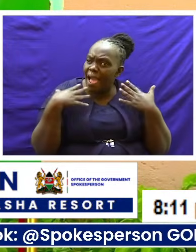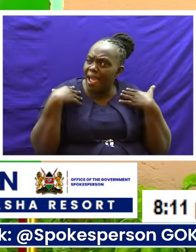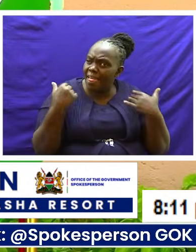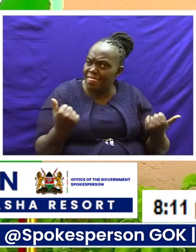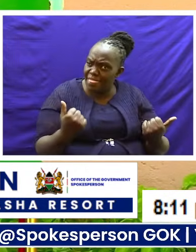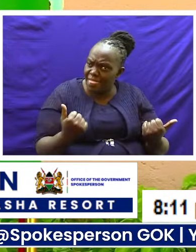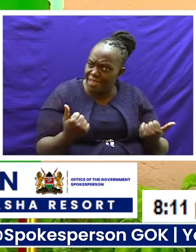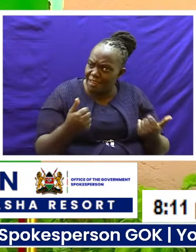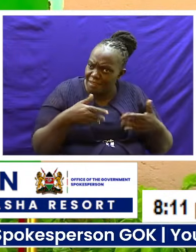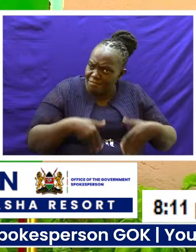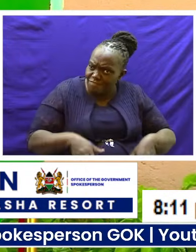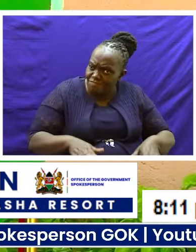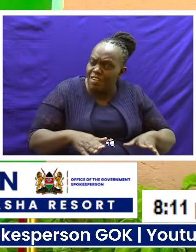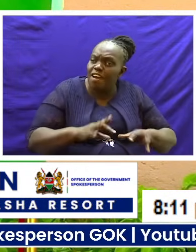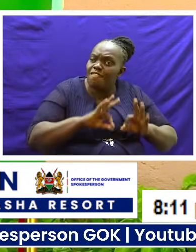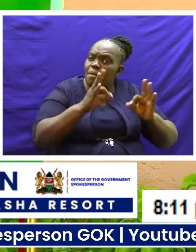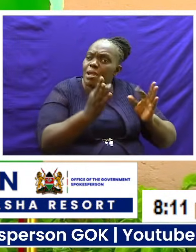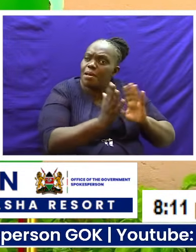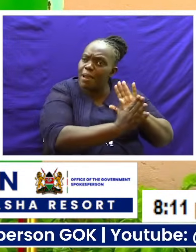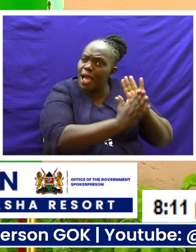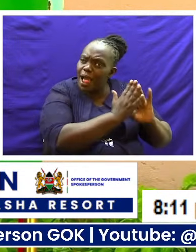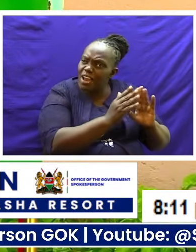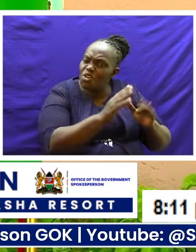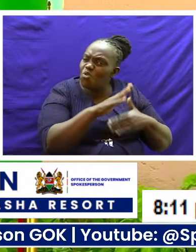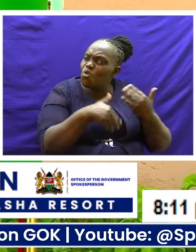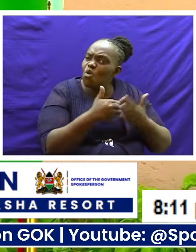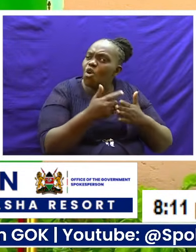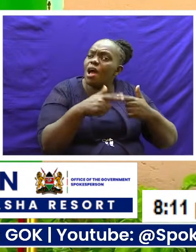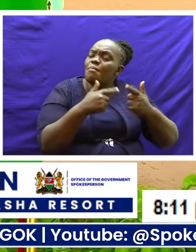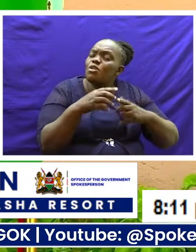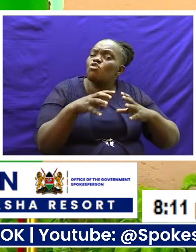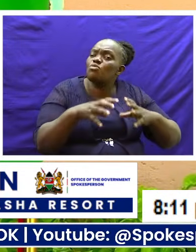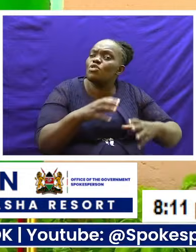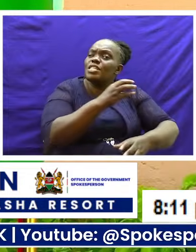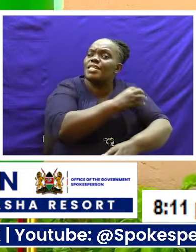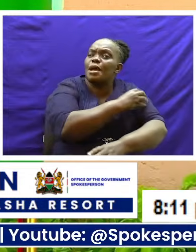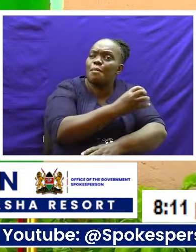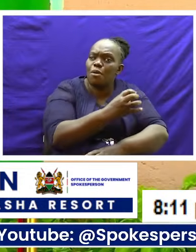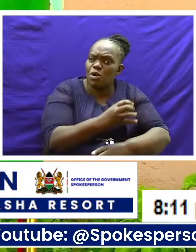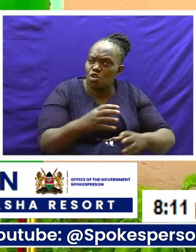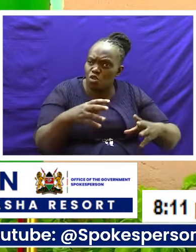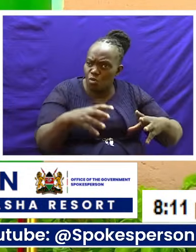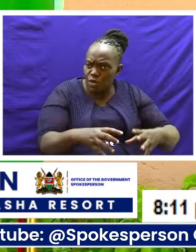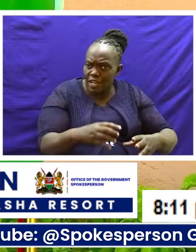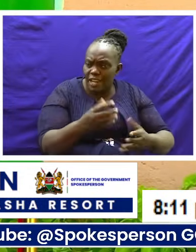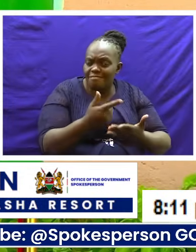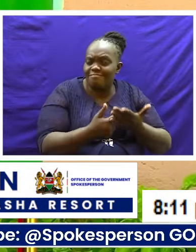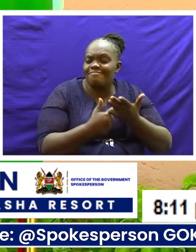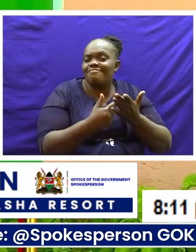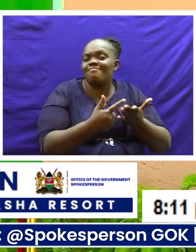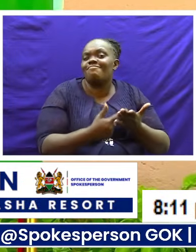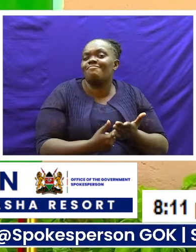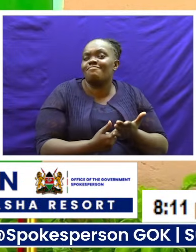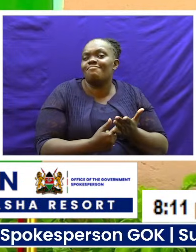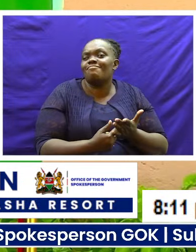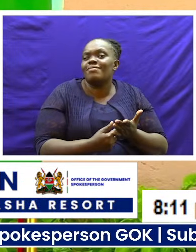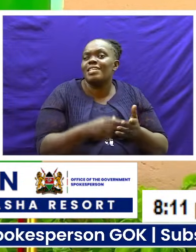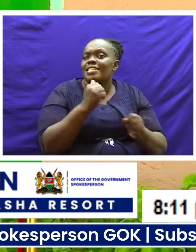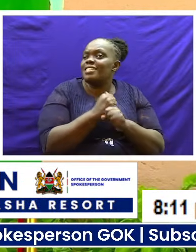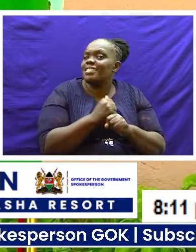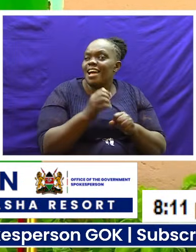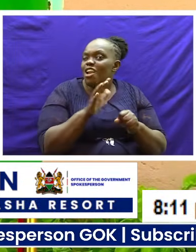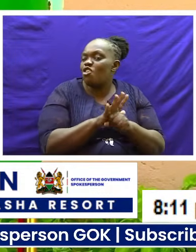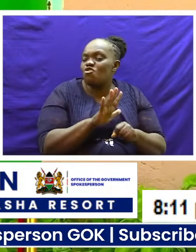health, family planning. So it was all about community empowerment, community engagement. I did a lot